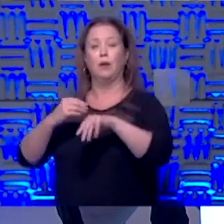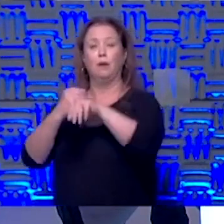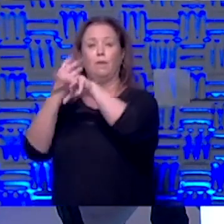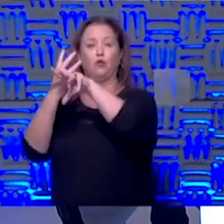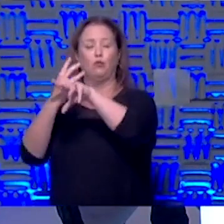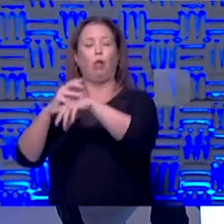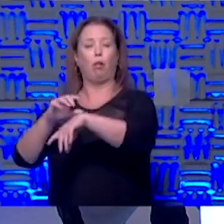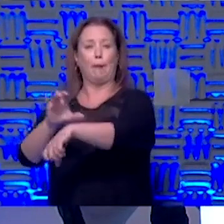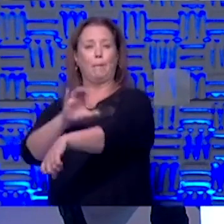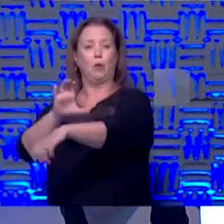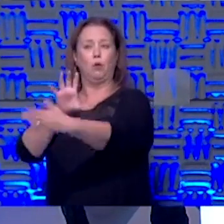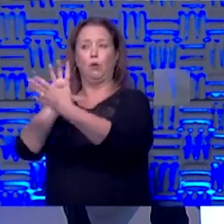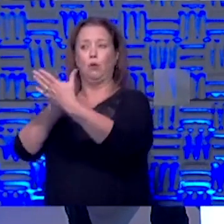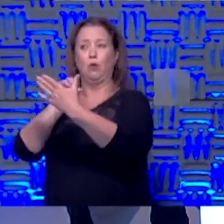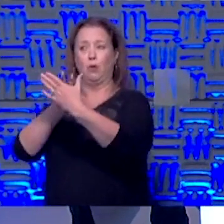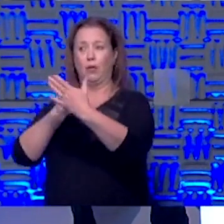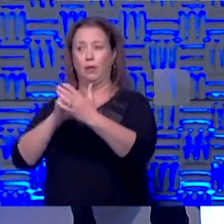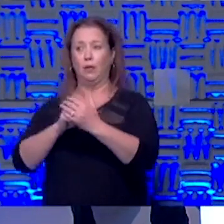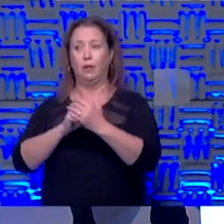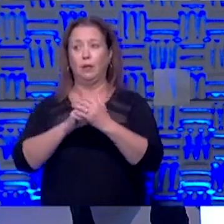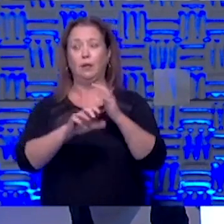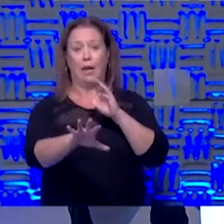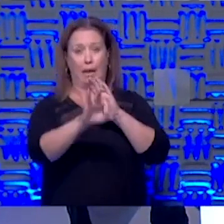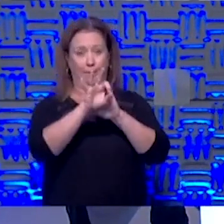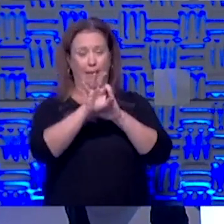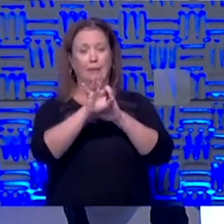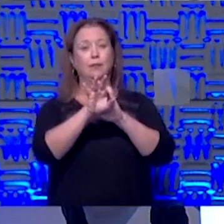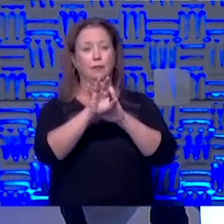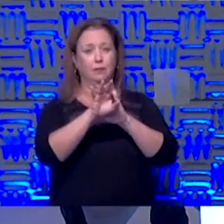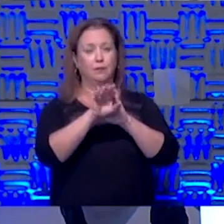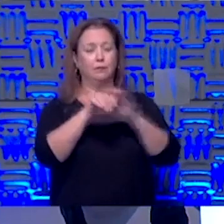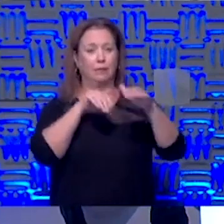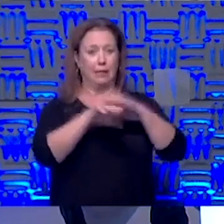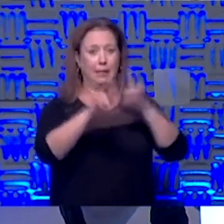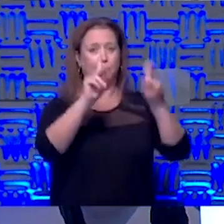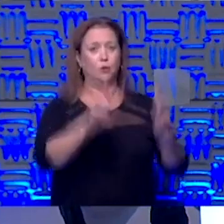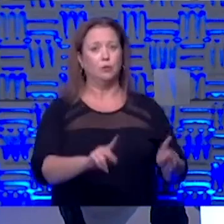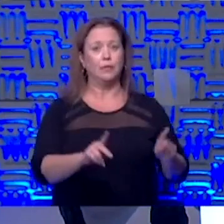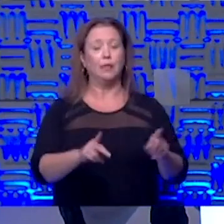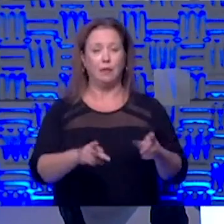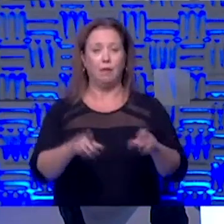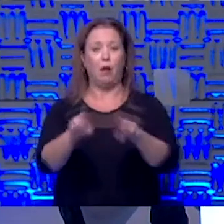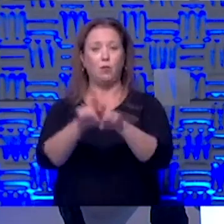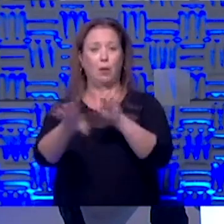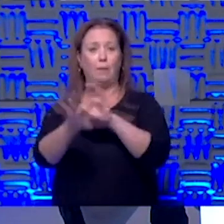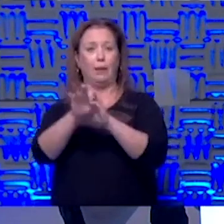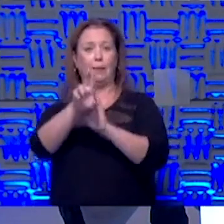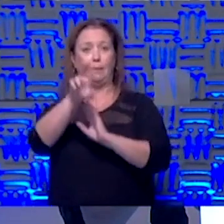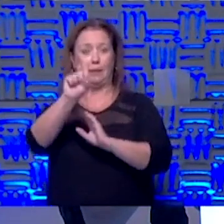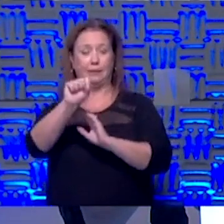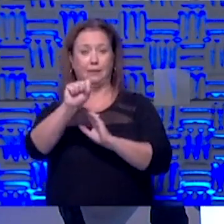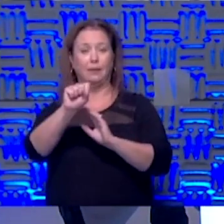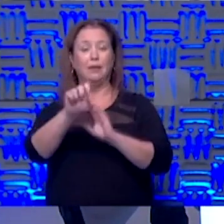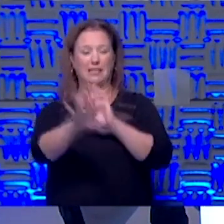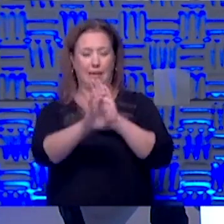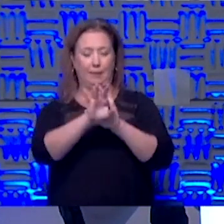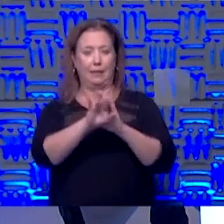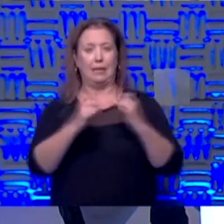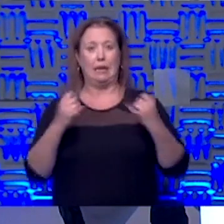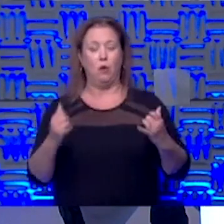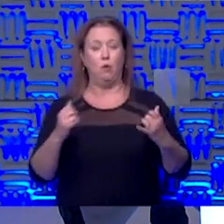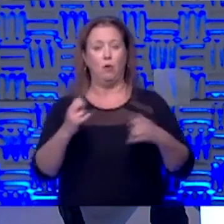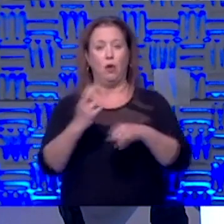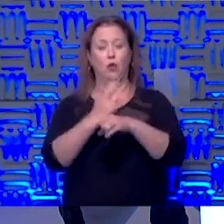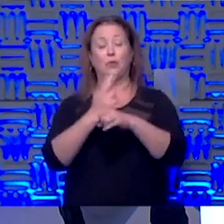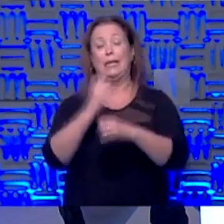distance learning. I did pick in-person learning as well as using the bus. That's how it is currently.